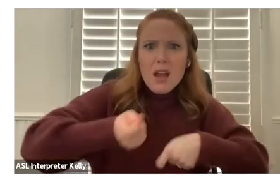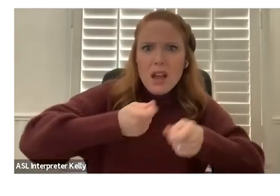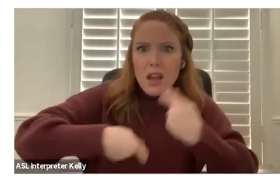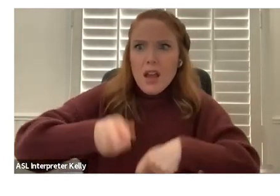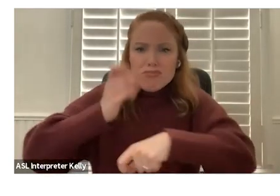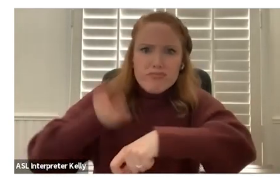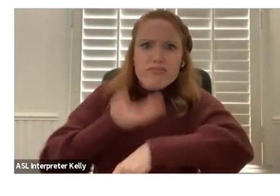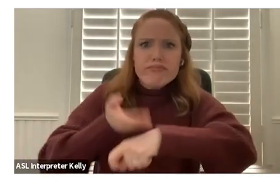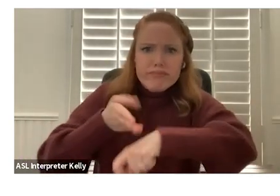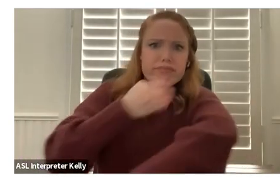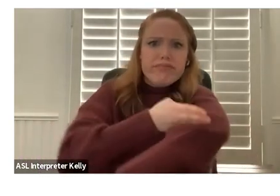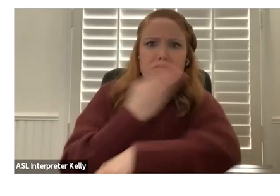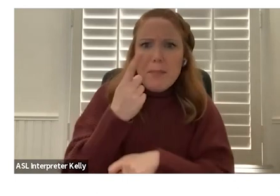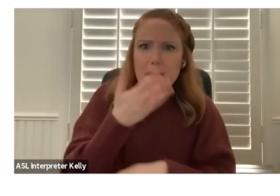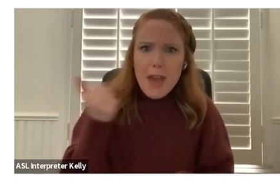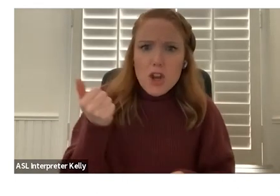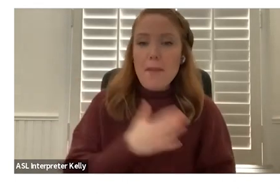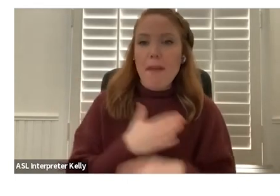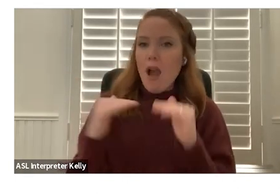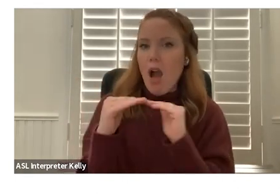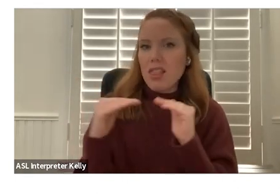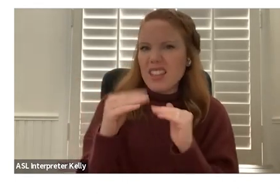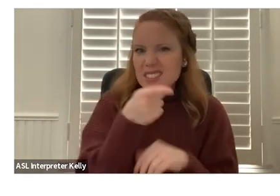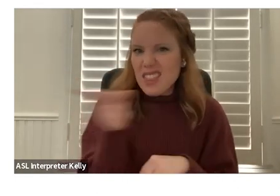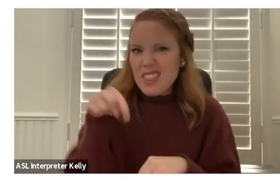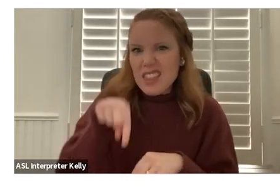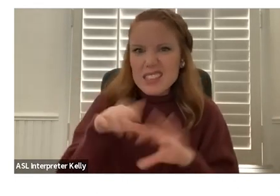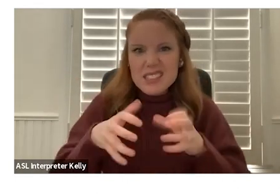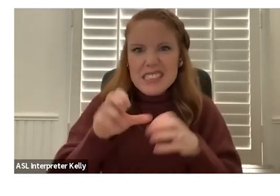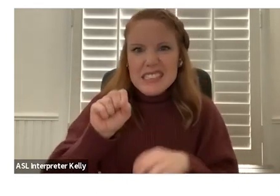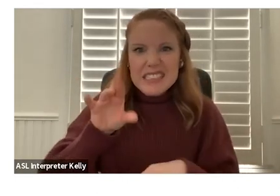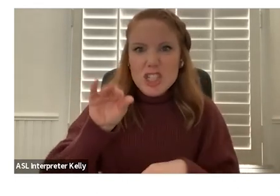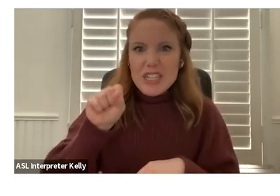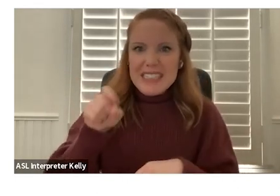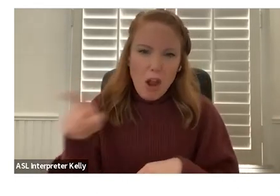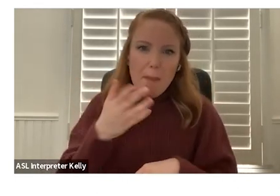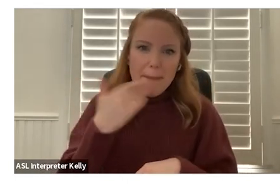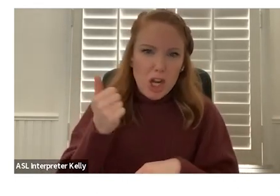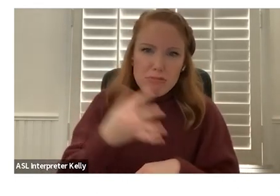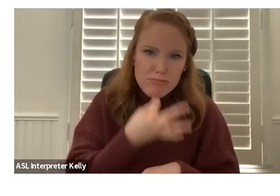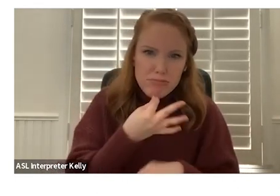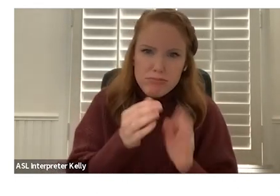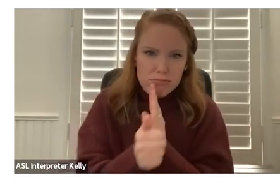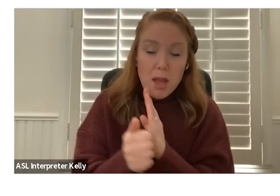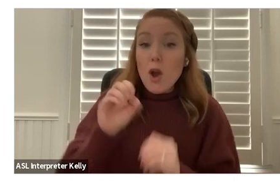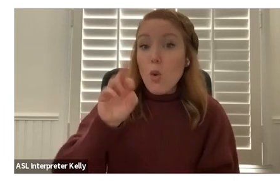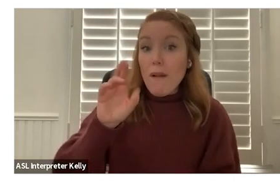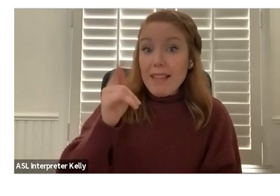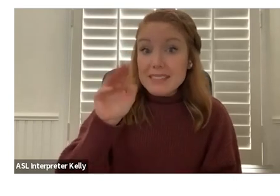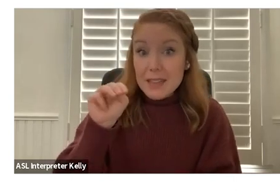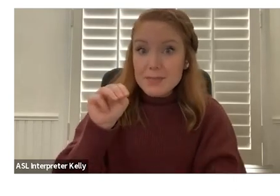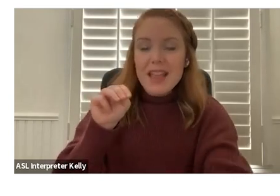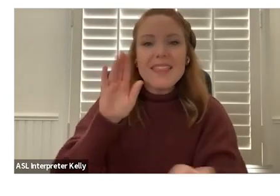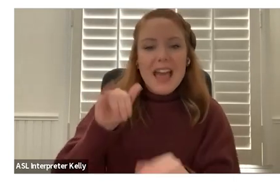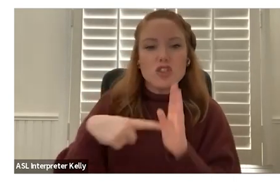through neocolonialism, through neoliberalism and overconsumption. And hopefully that was a helpful primer for us